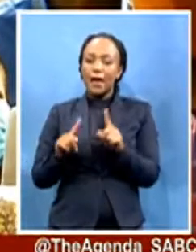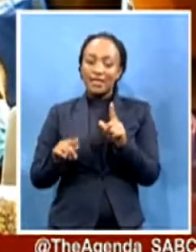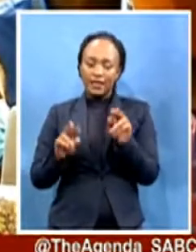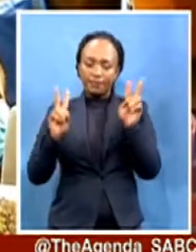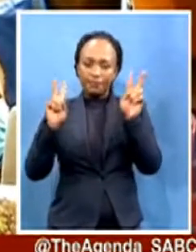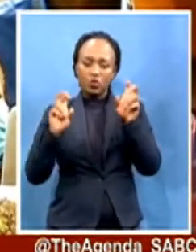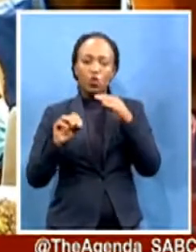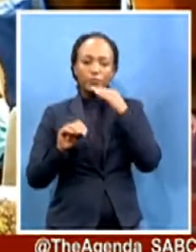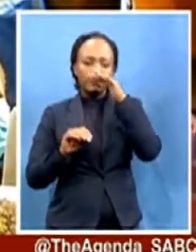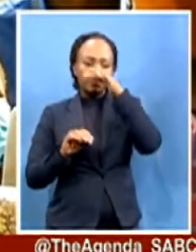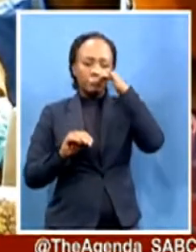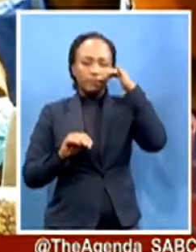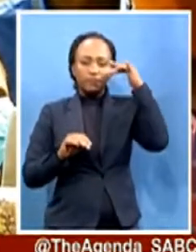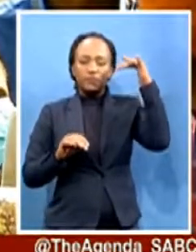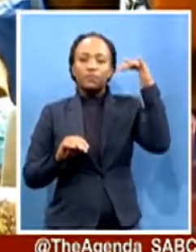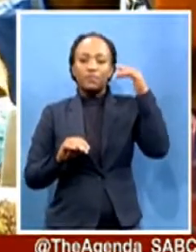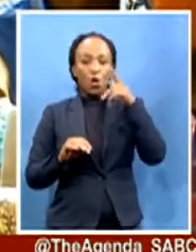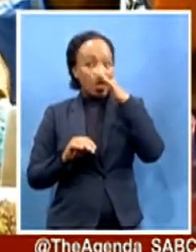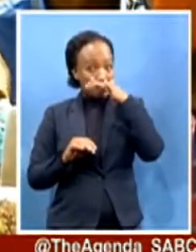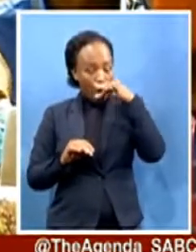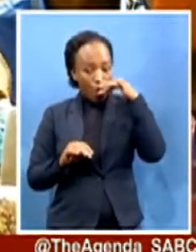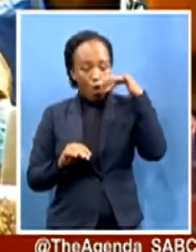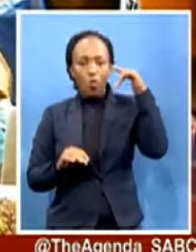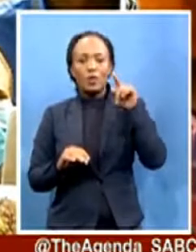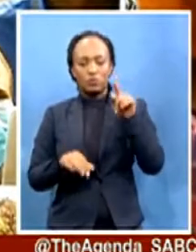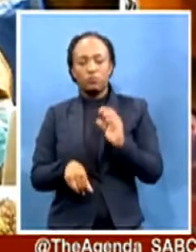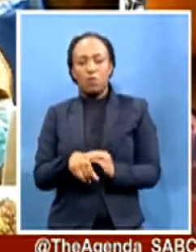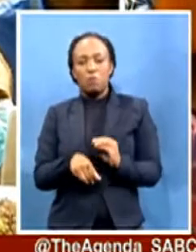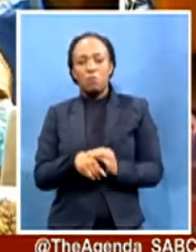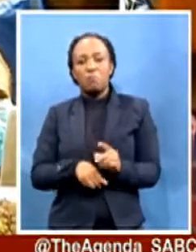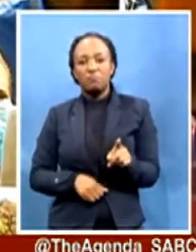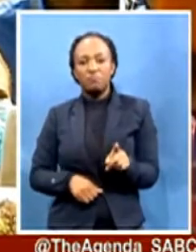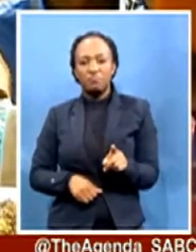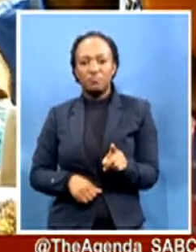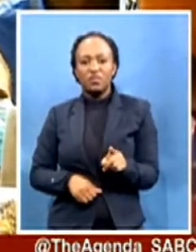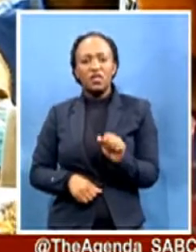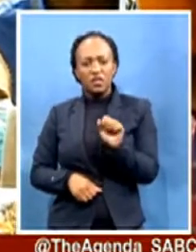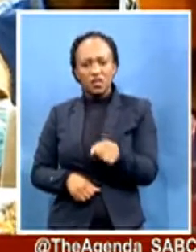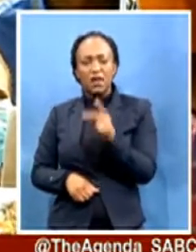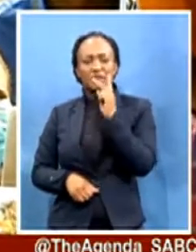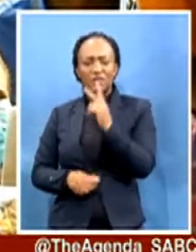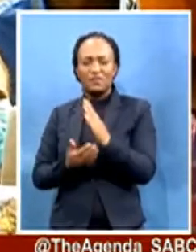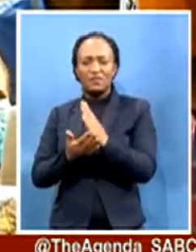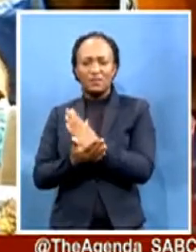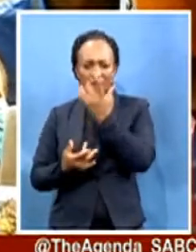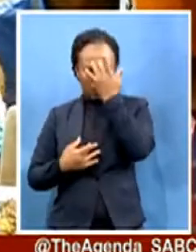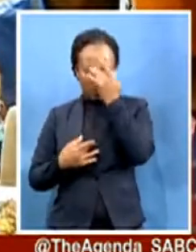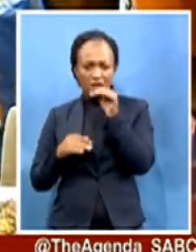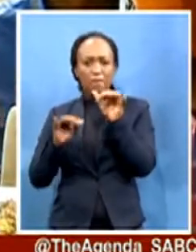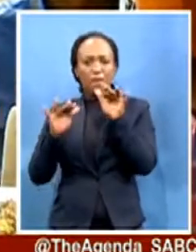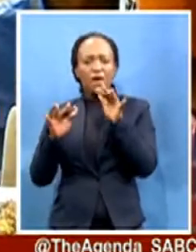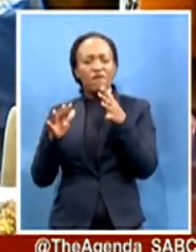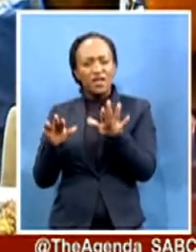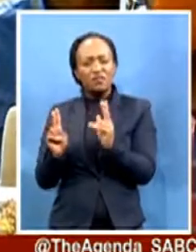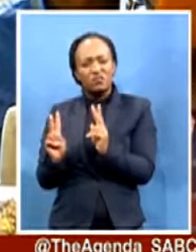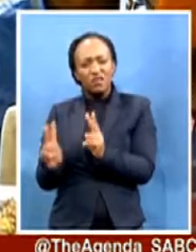causes the problem. I can see how some of the patients ultimately succumbed, because the pollution